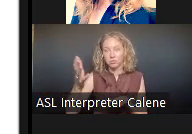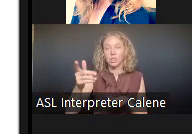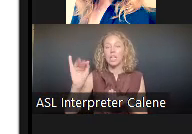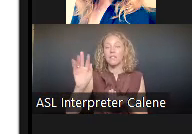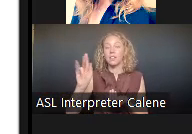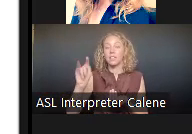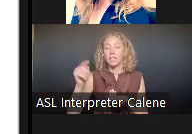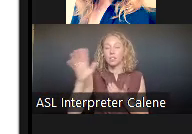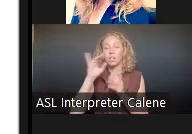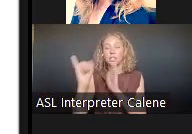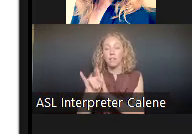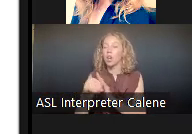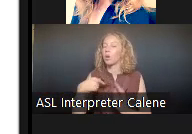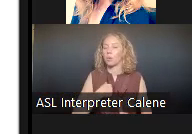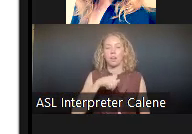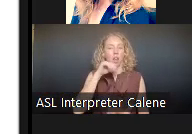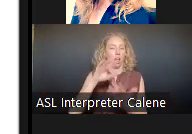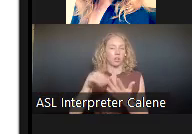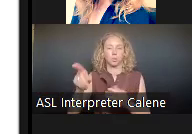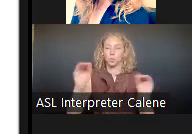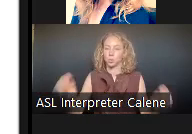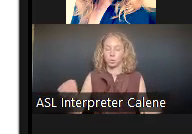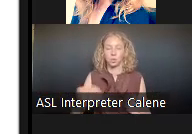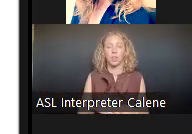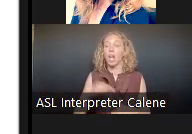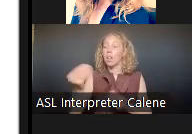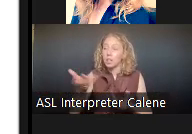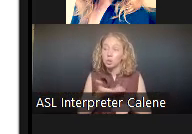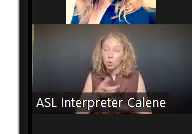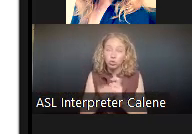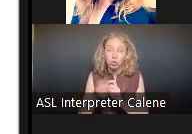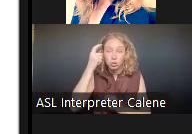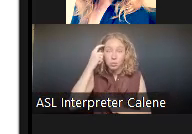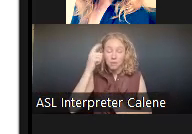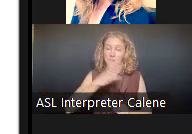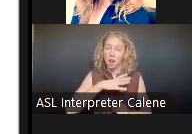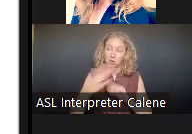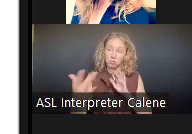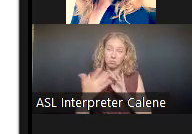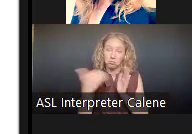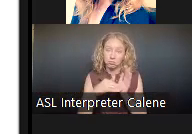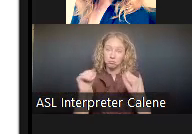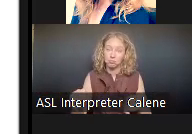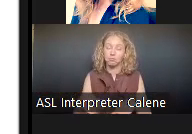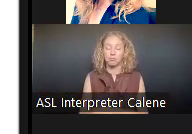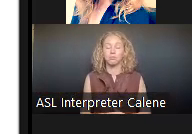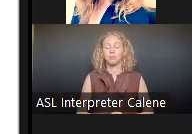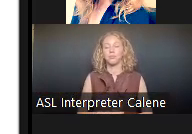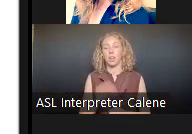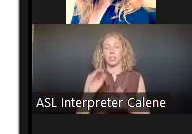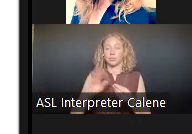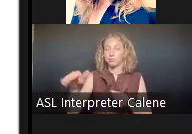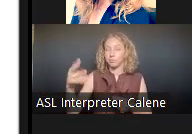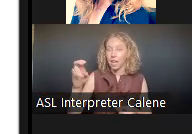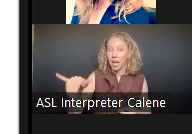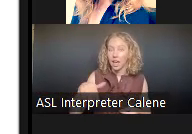is identified, they will not be contacted, and to let us know if they change their mind. So they can contact us again and say, hey, I